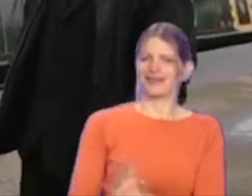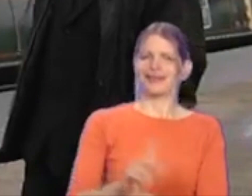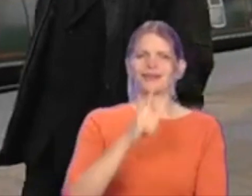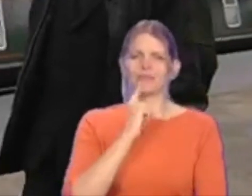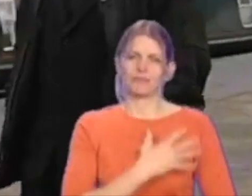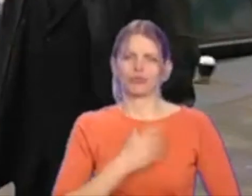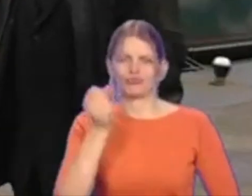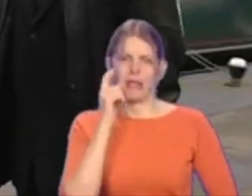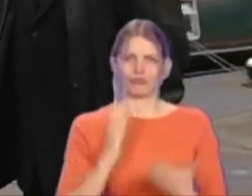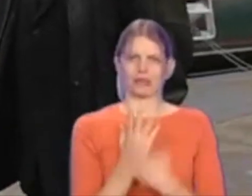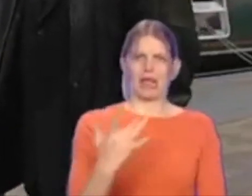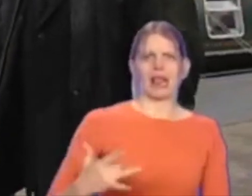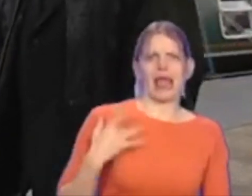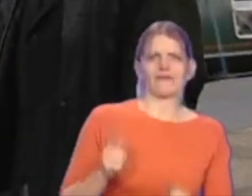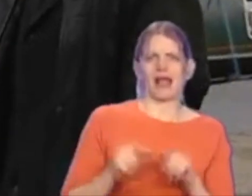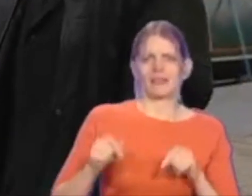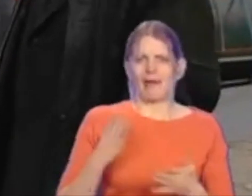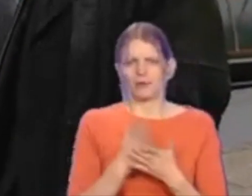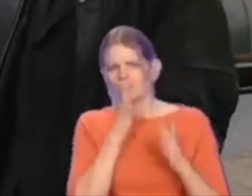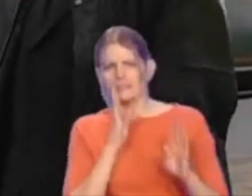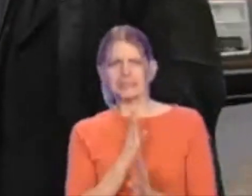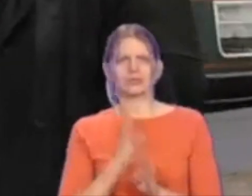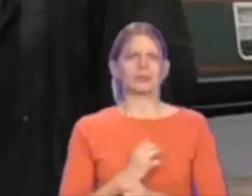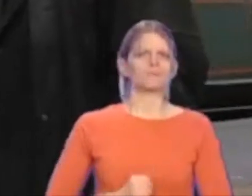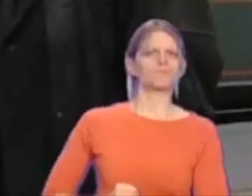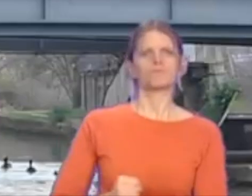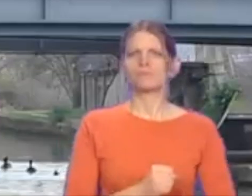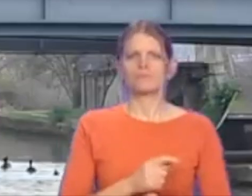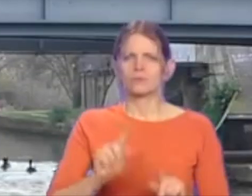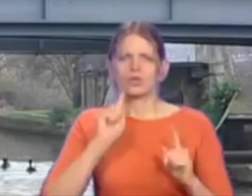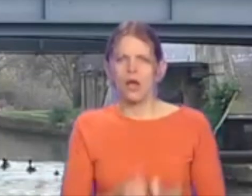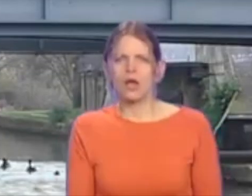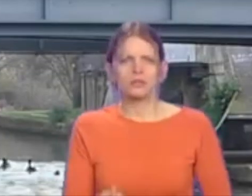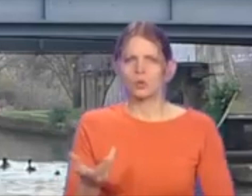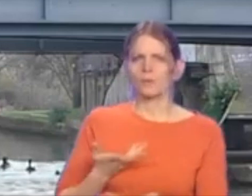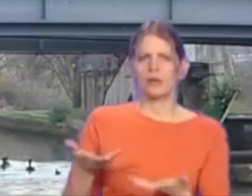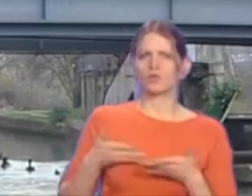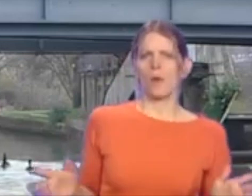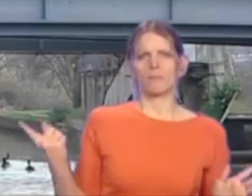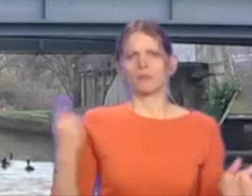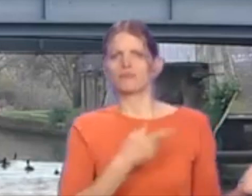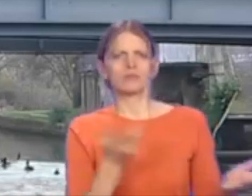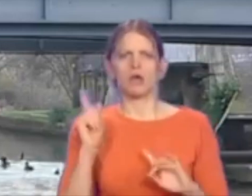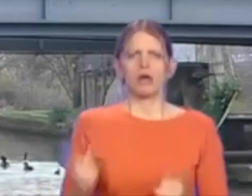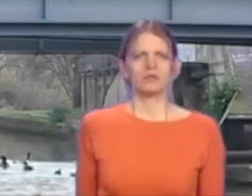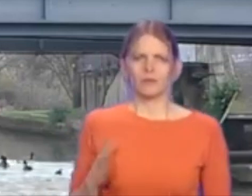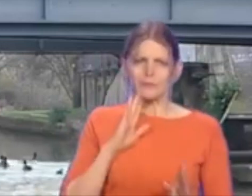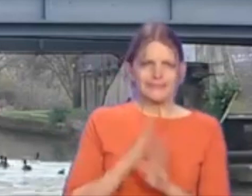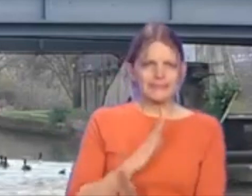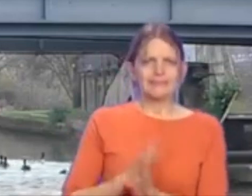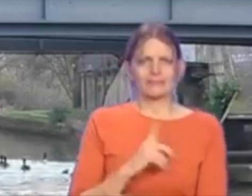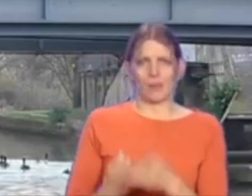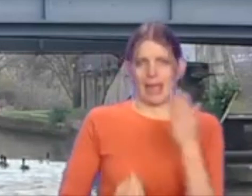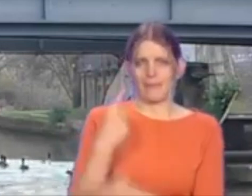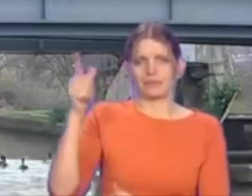can't communicate openly, that creates an enormous margin of error. I mean, I can think of one case with Hong Kong Special